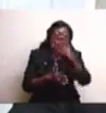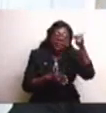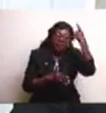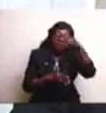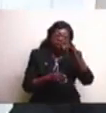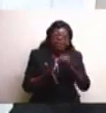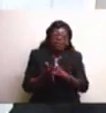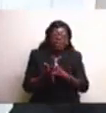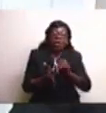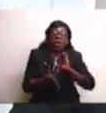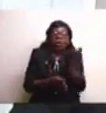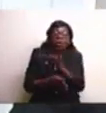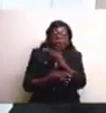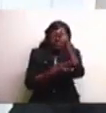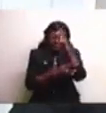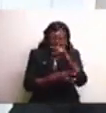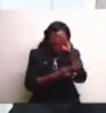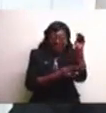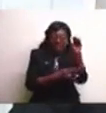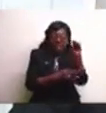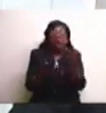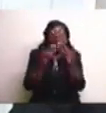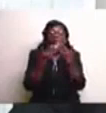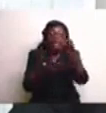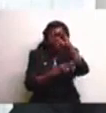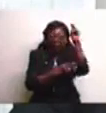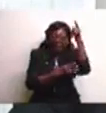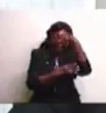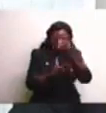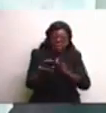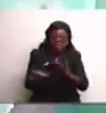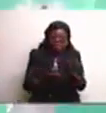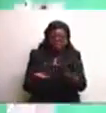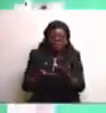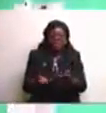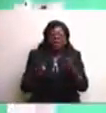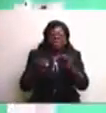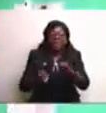for his service. May his soul rest in peace and rise in glory. Thank you, Madam.